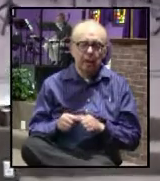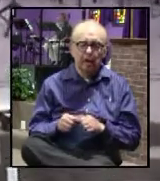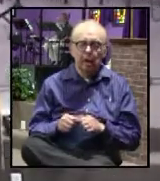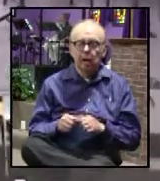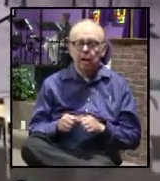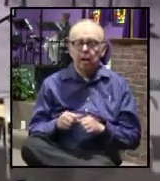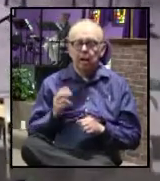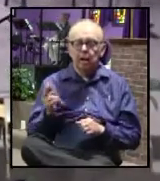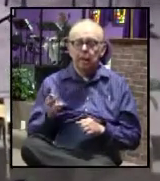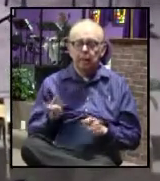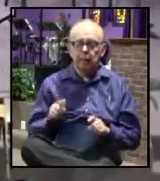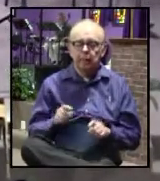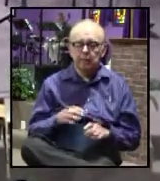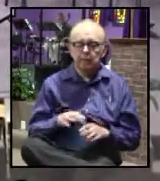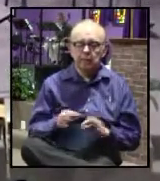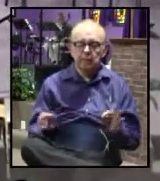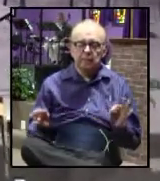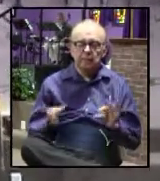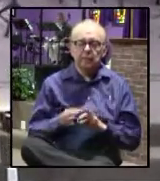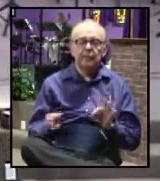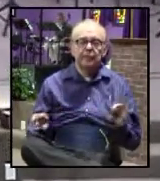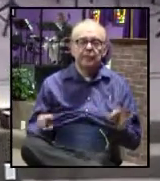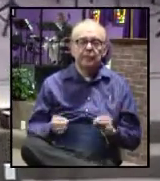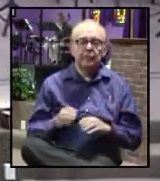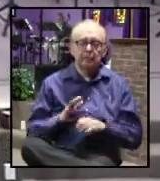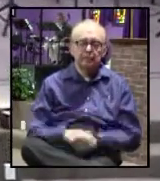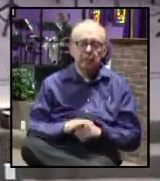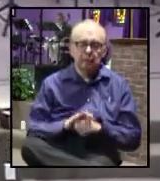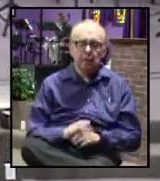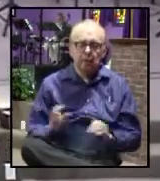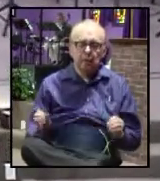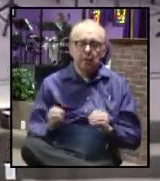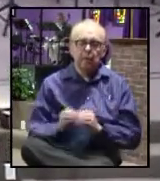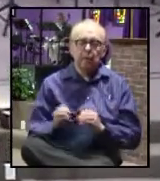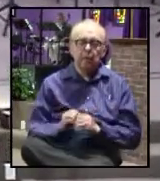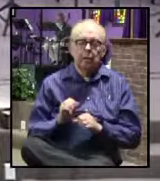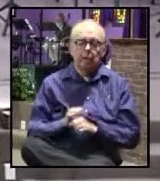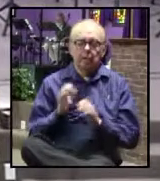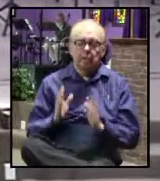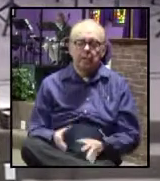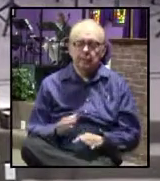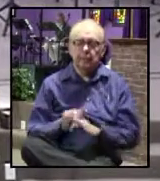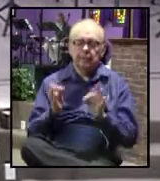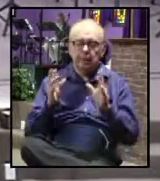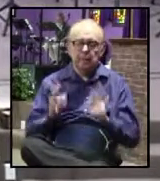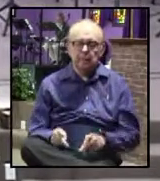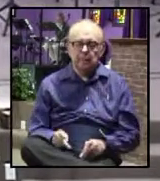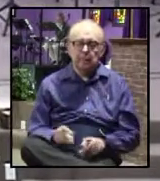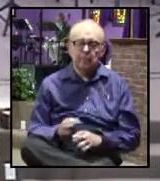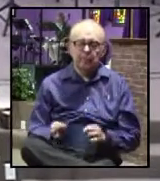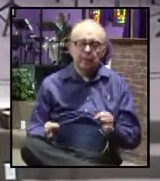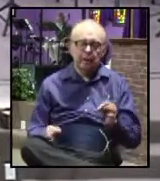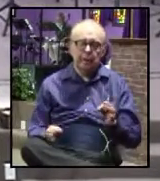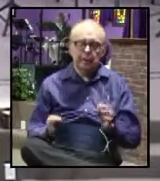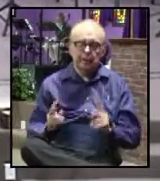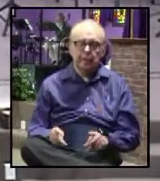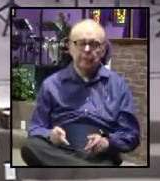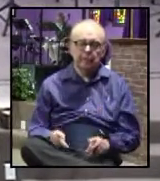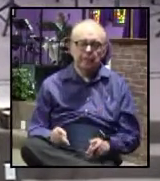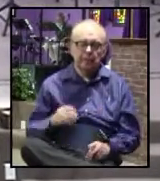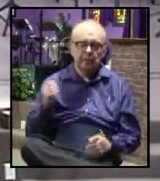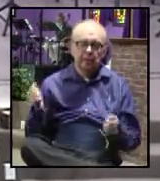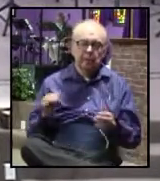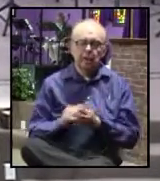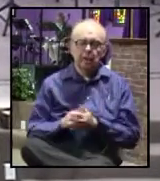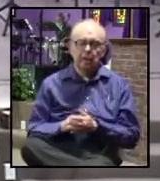event in their history where they were freed from oppression. They were no longer slaves, but free men and free women. And so they're